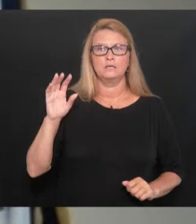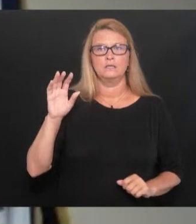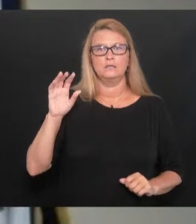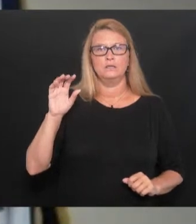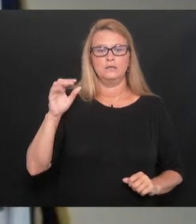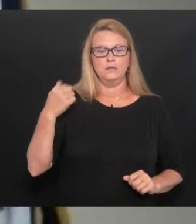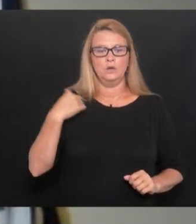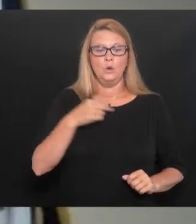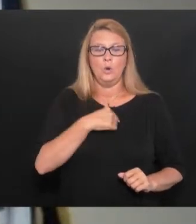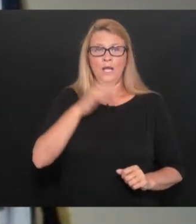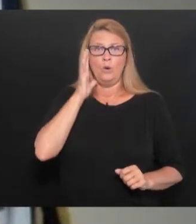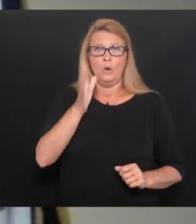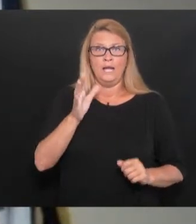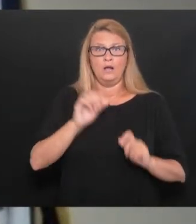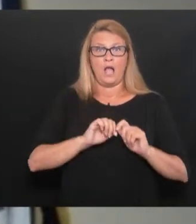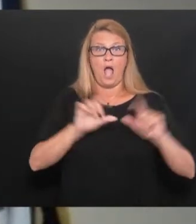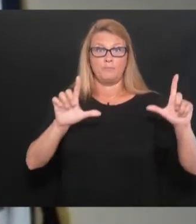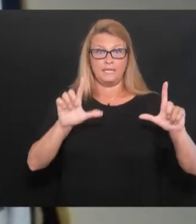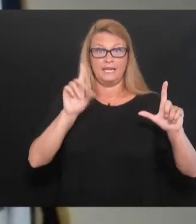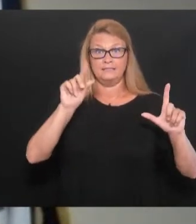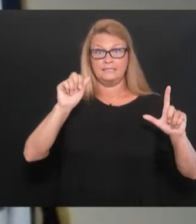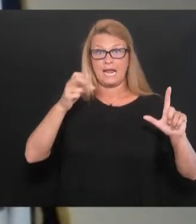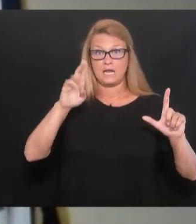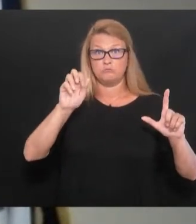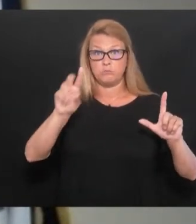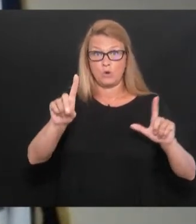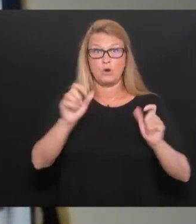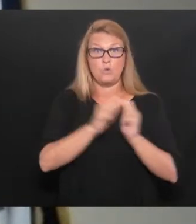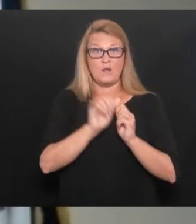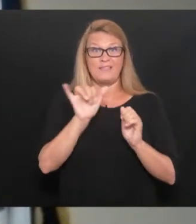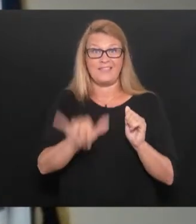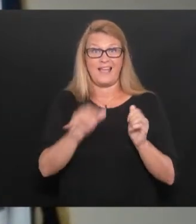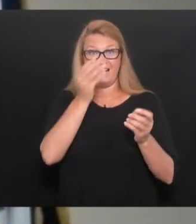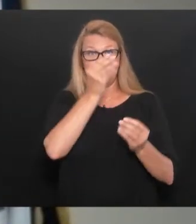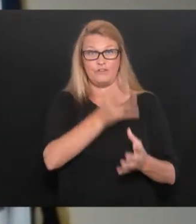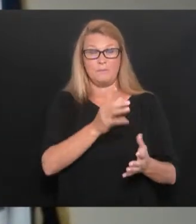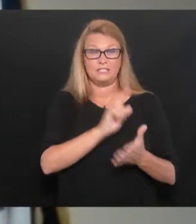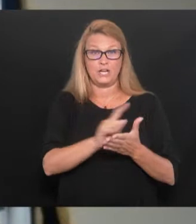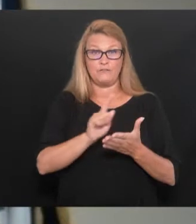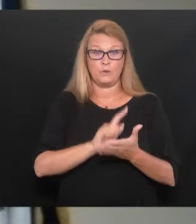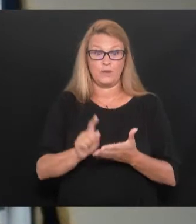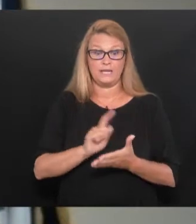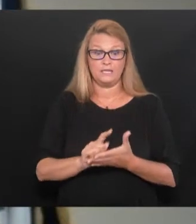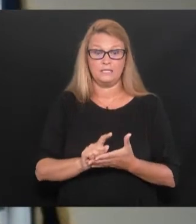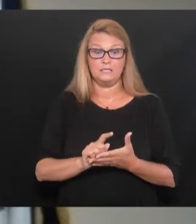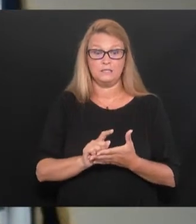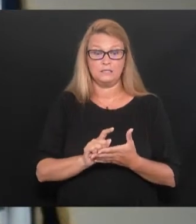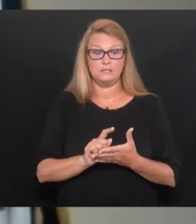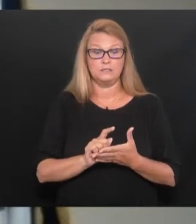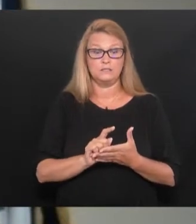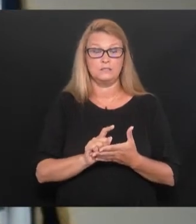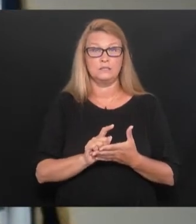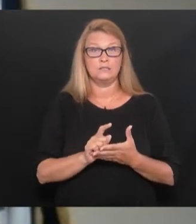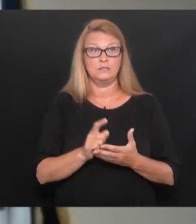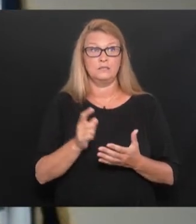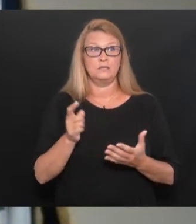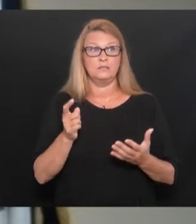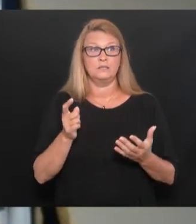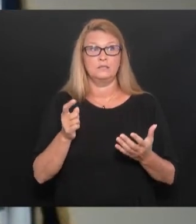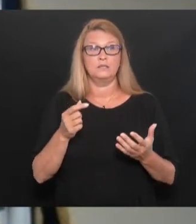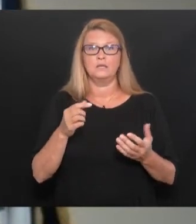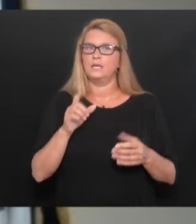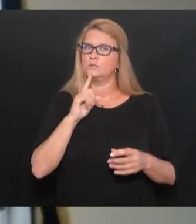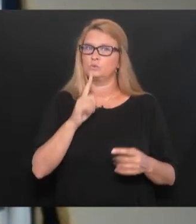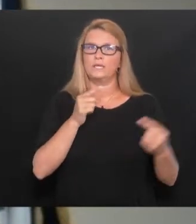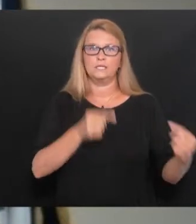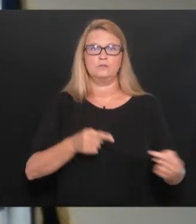So we will update that as fast as we can update it. We're doing it once a week right now because it again is very labor intensive